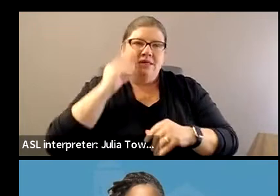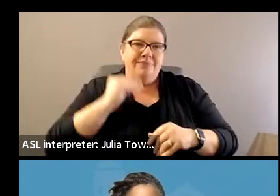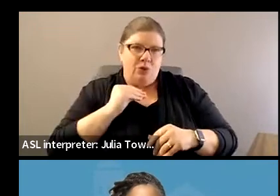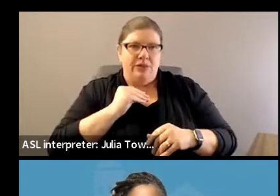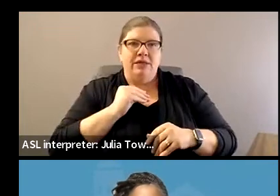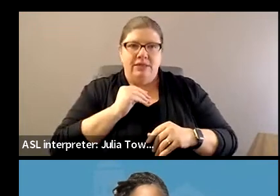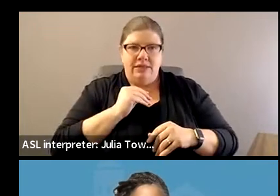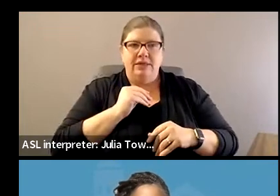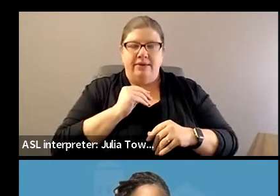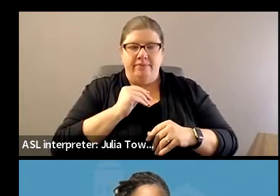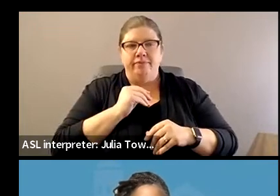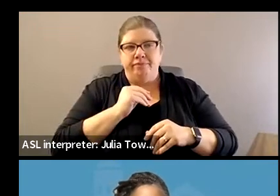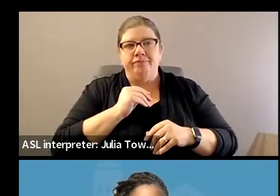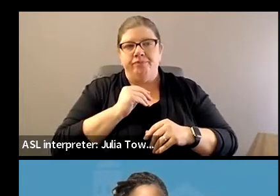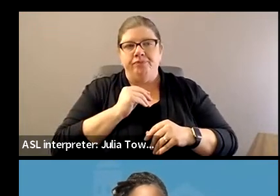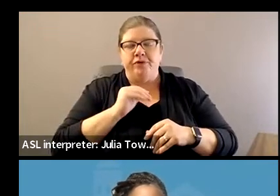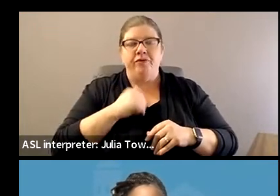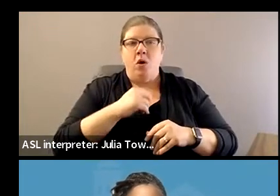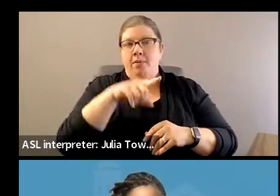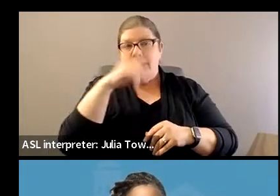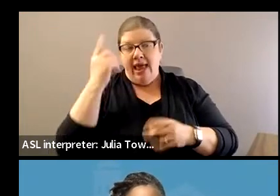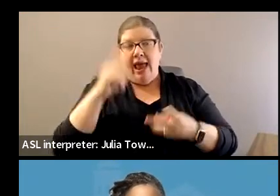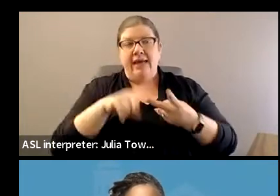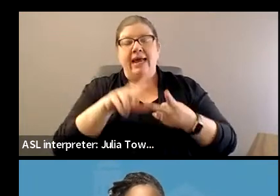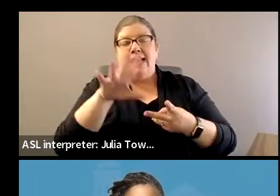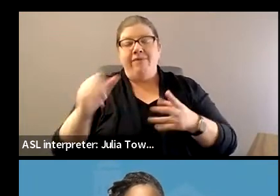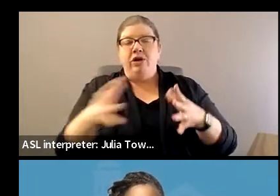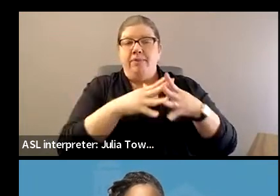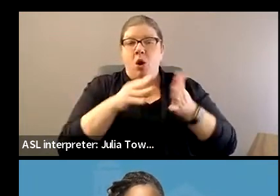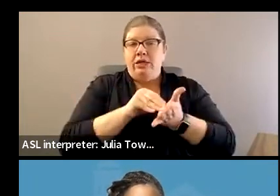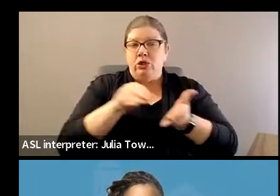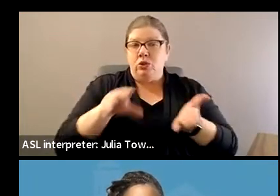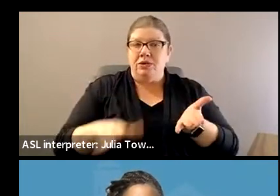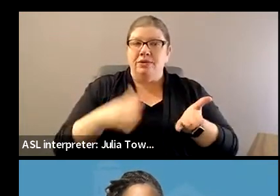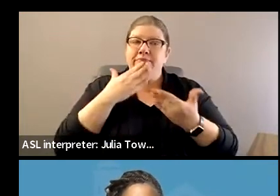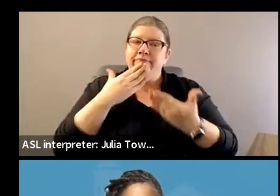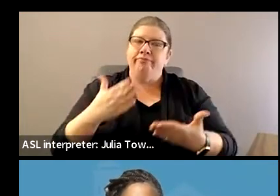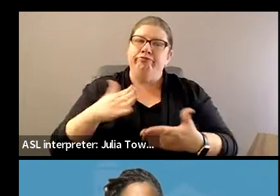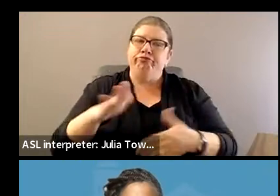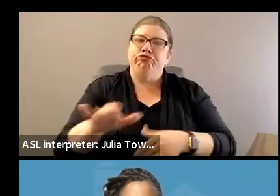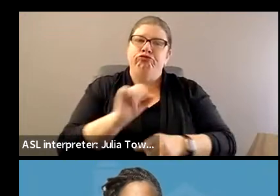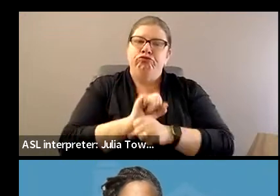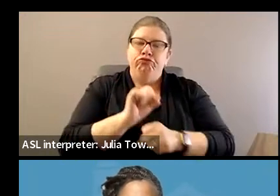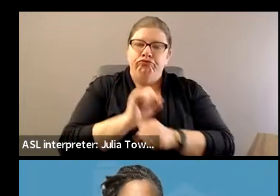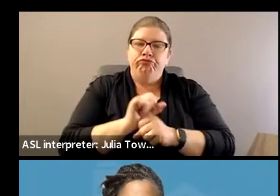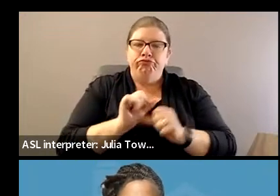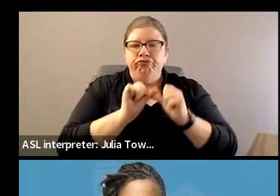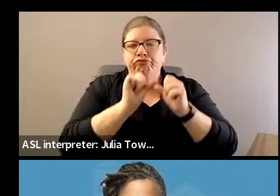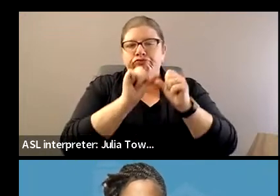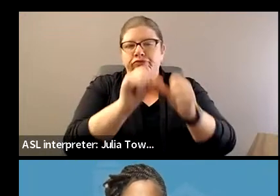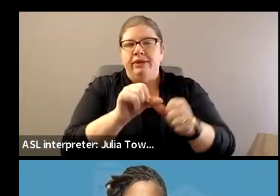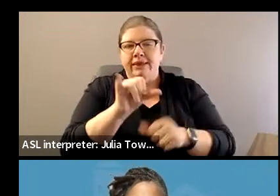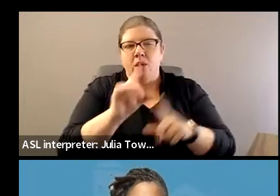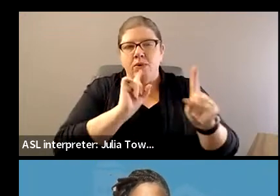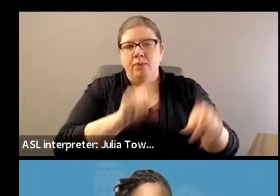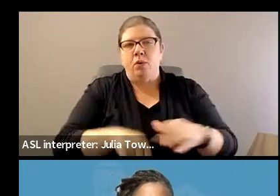said, of our Black African American students. So I appreciate the work and the diligence that continues to work with that